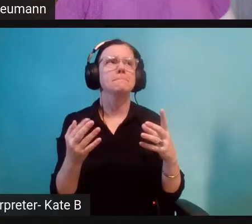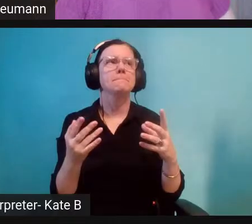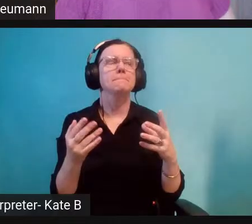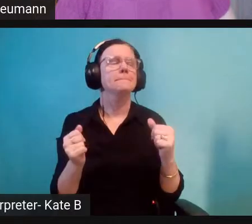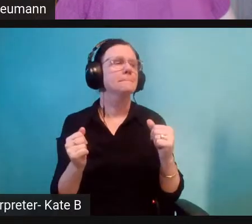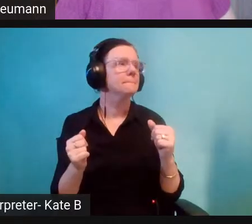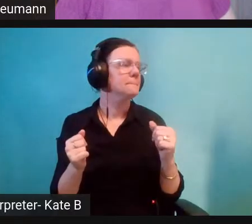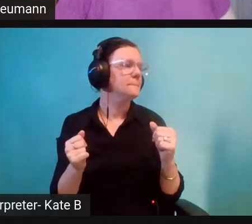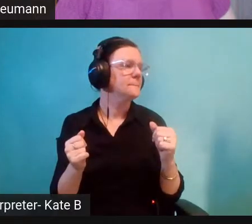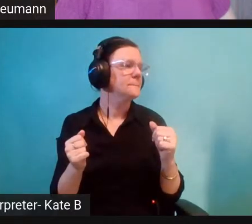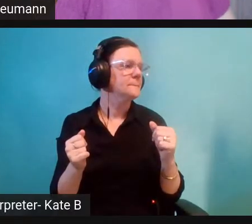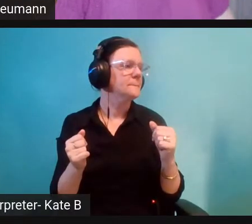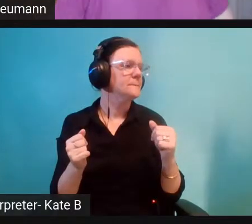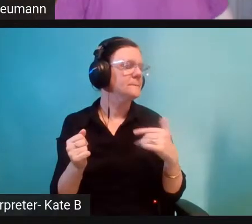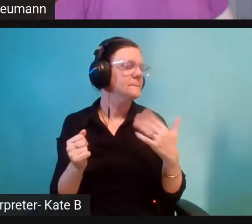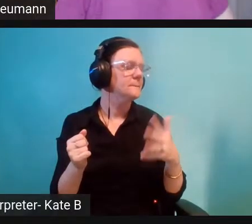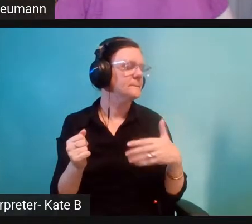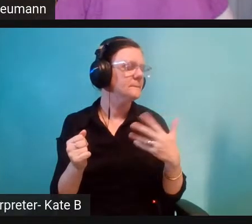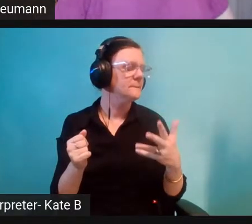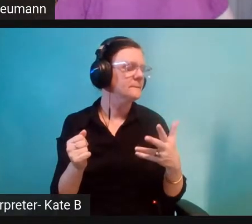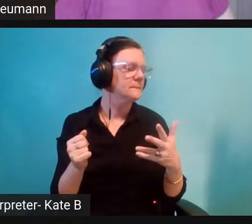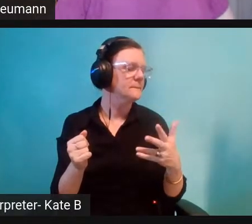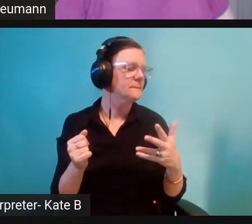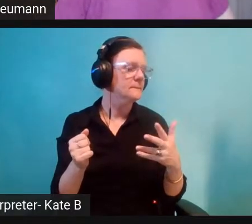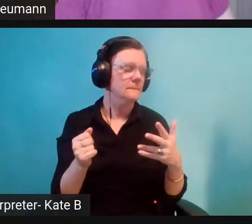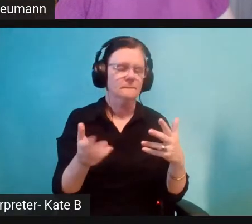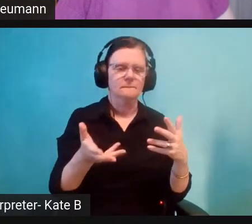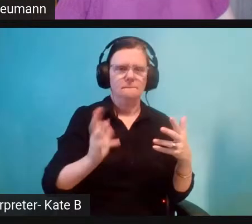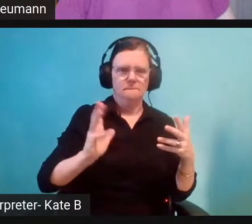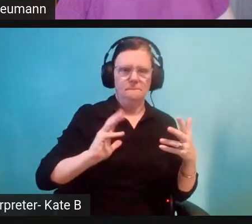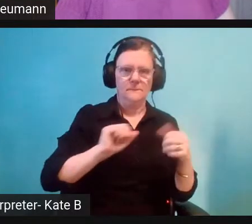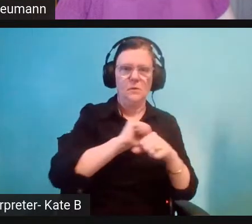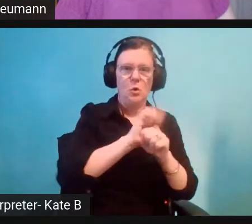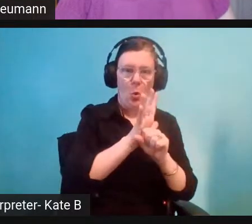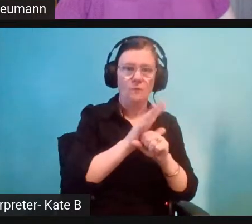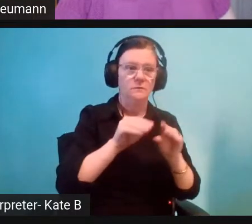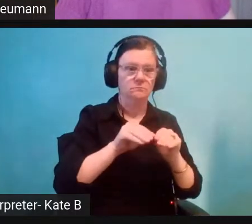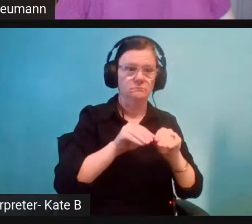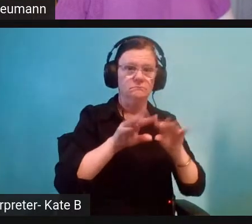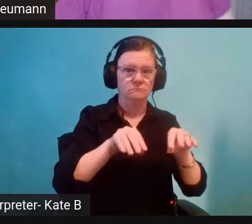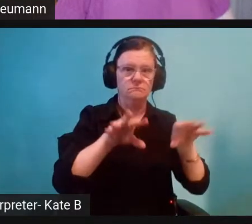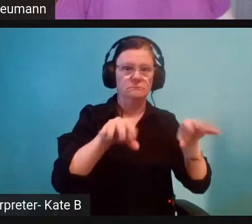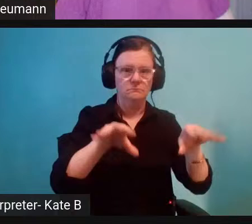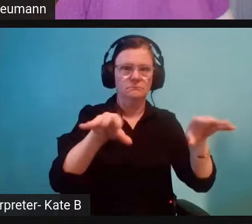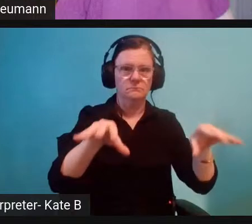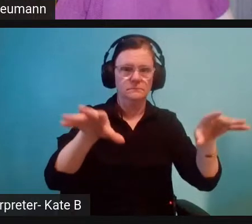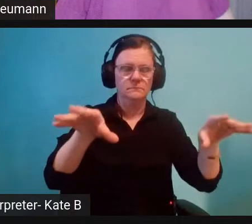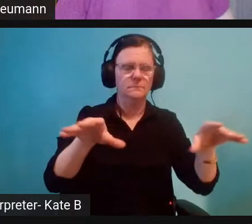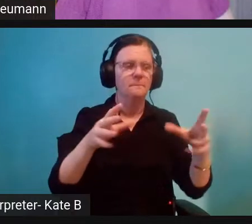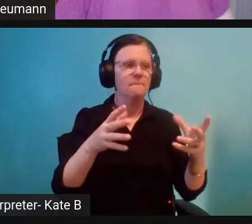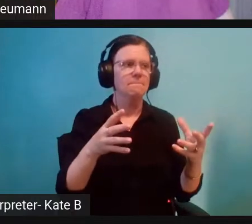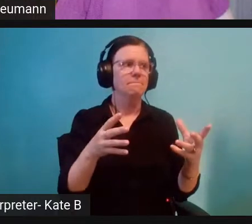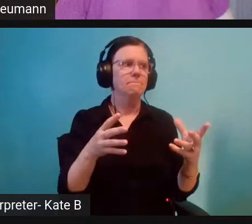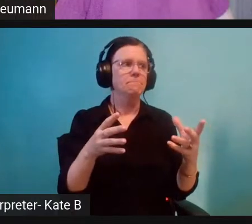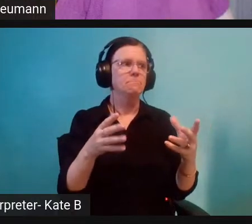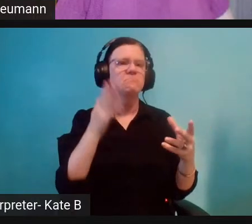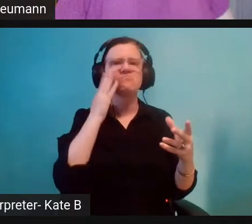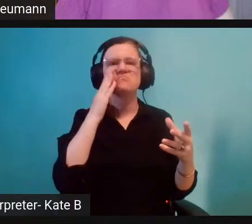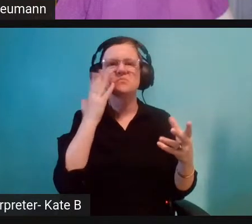as when COVID was advancing and we were hearing things like